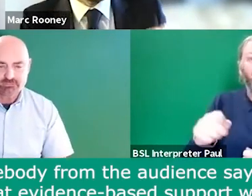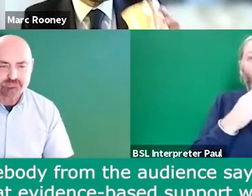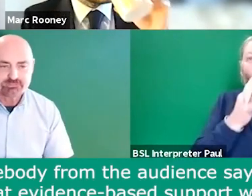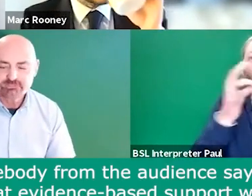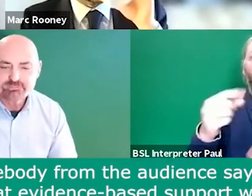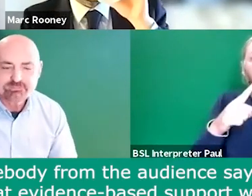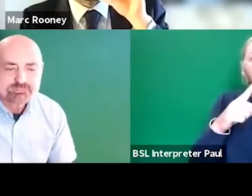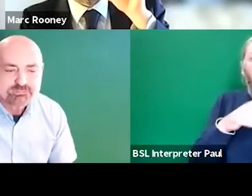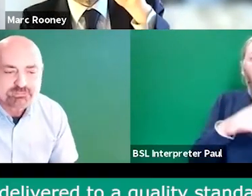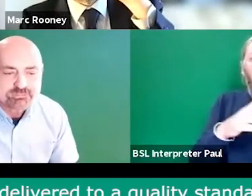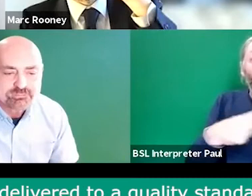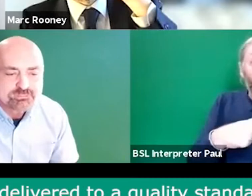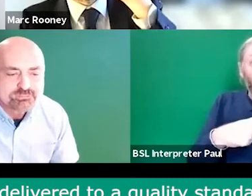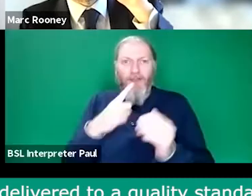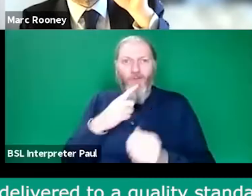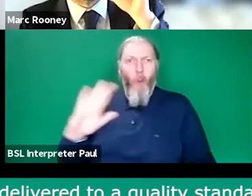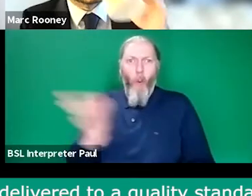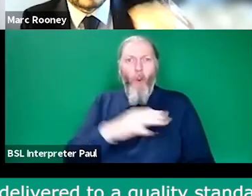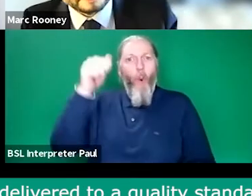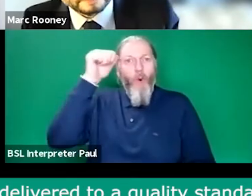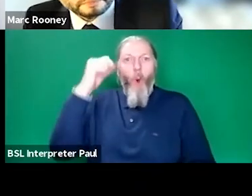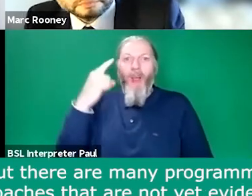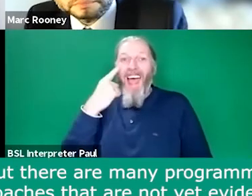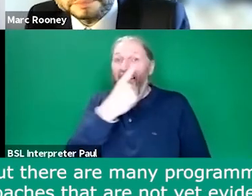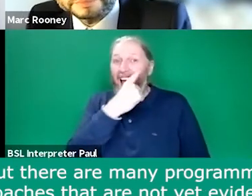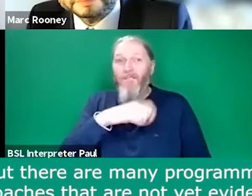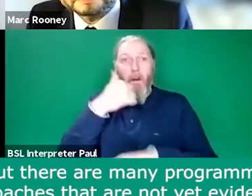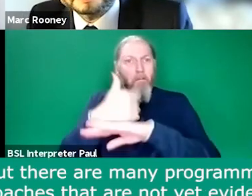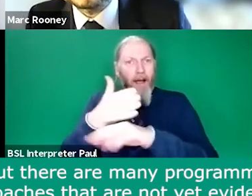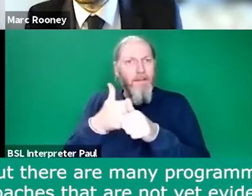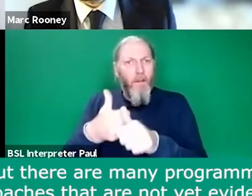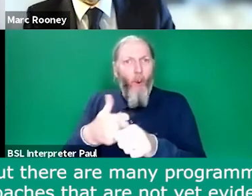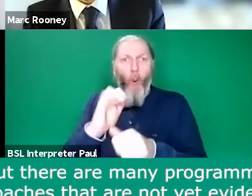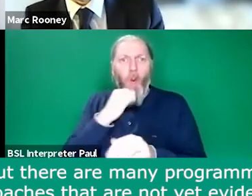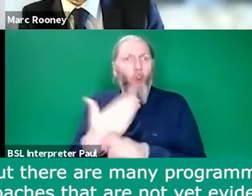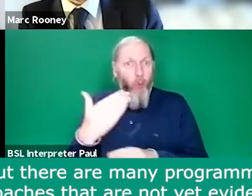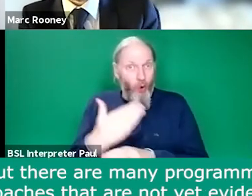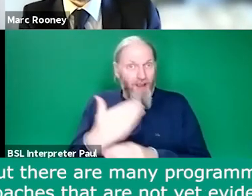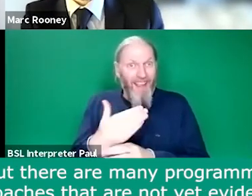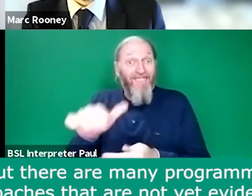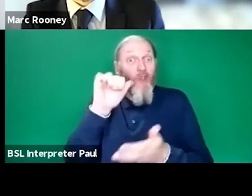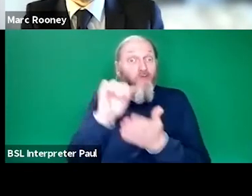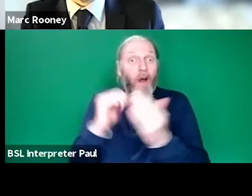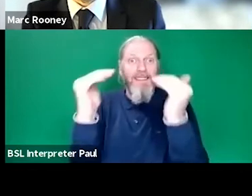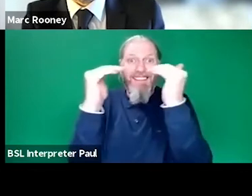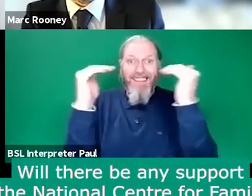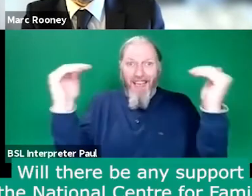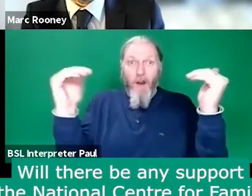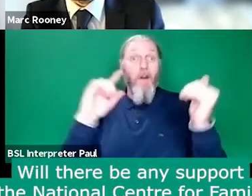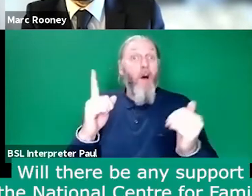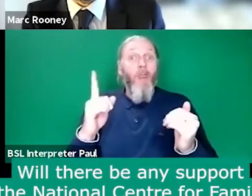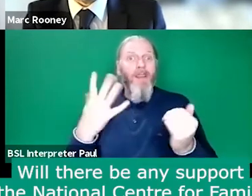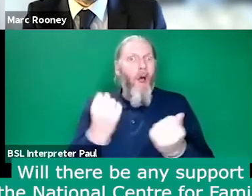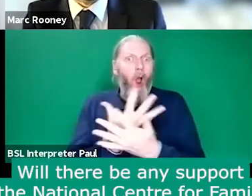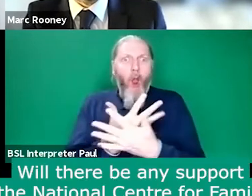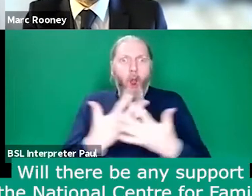evidence-based support works if delivered to a quality standard, but there are many programs and approaches that are not yet evidence-based. Will there